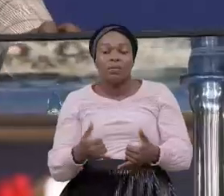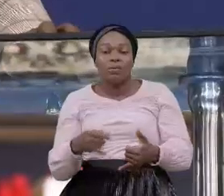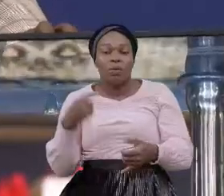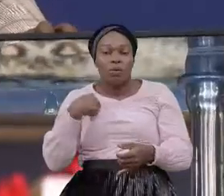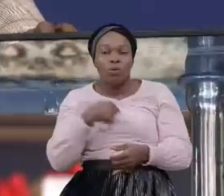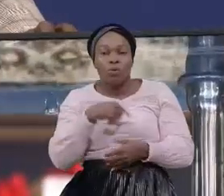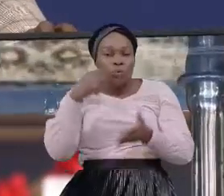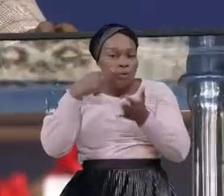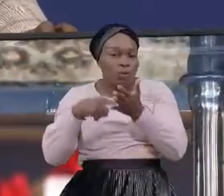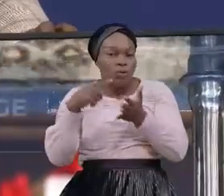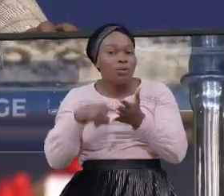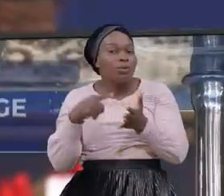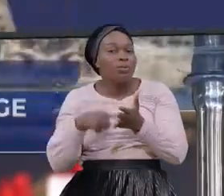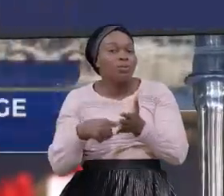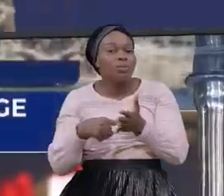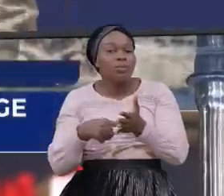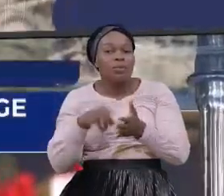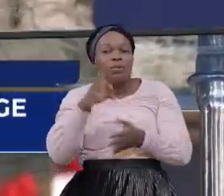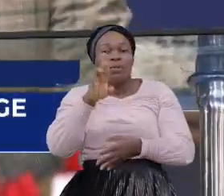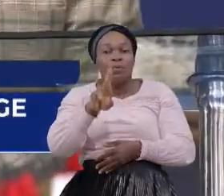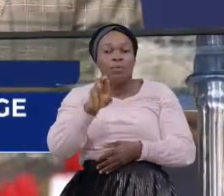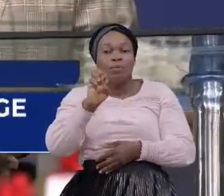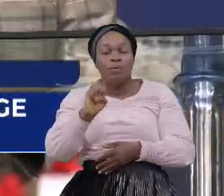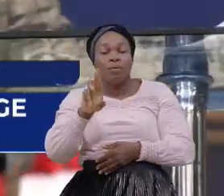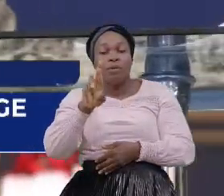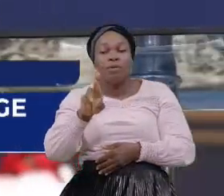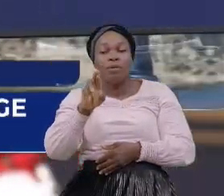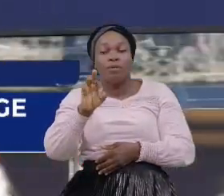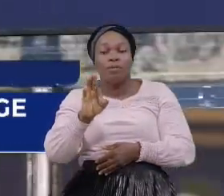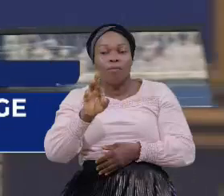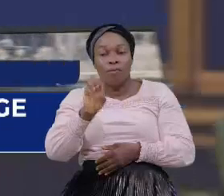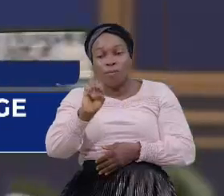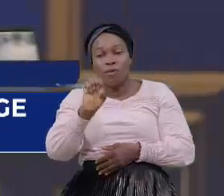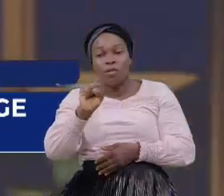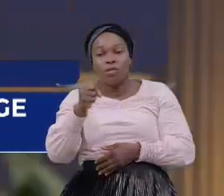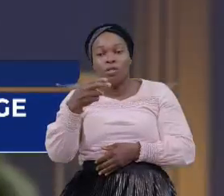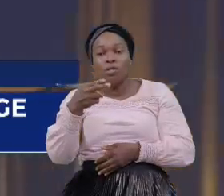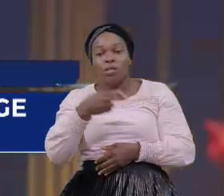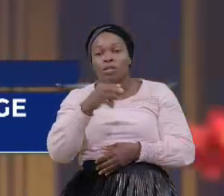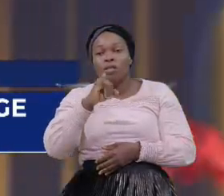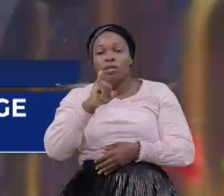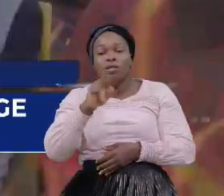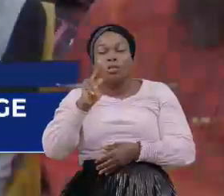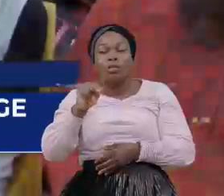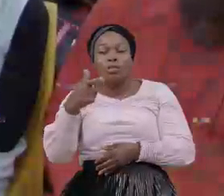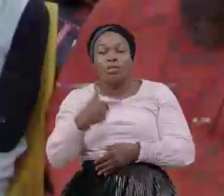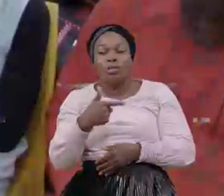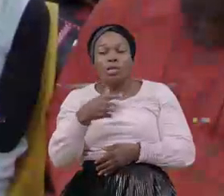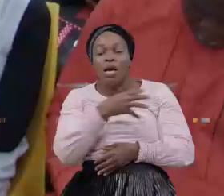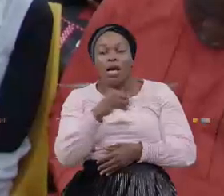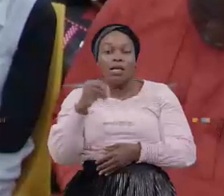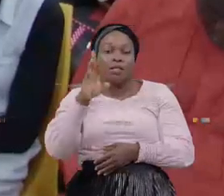refining change makers. There's a verse here, Isaiah chapter 28. I'm reading from